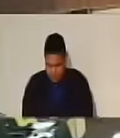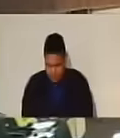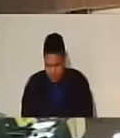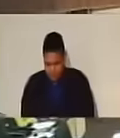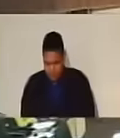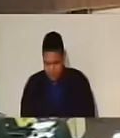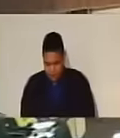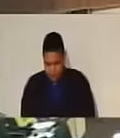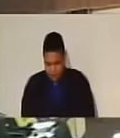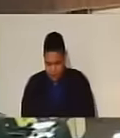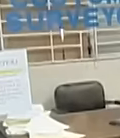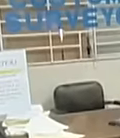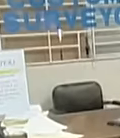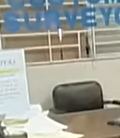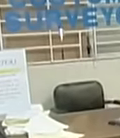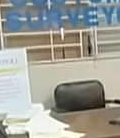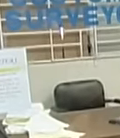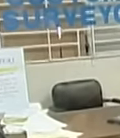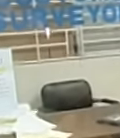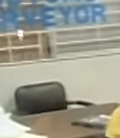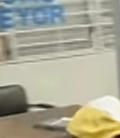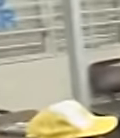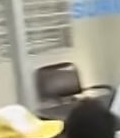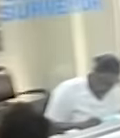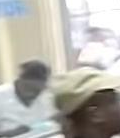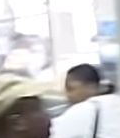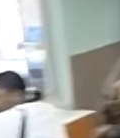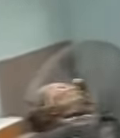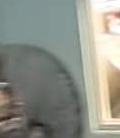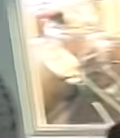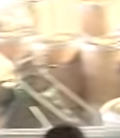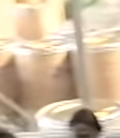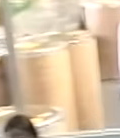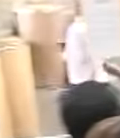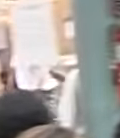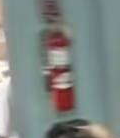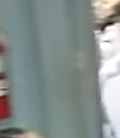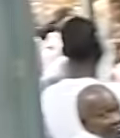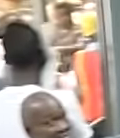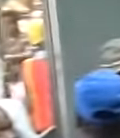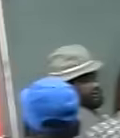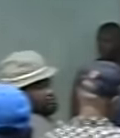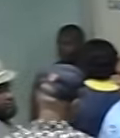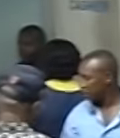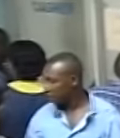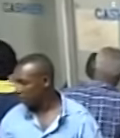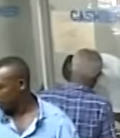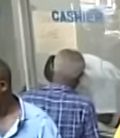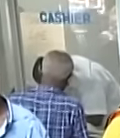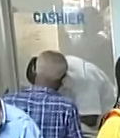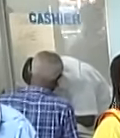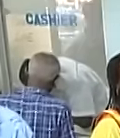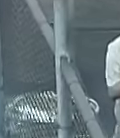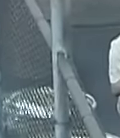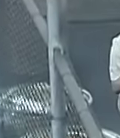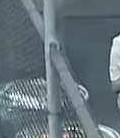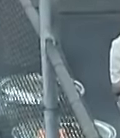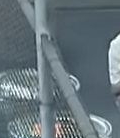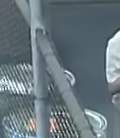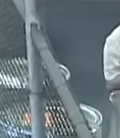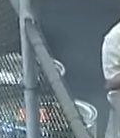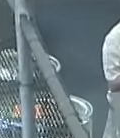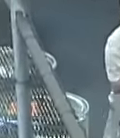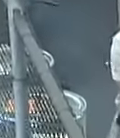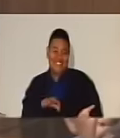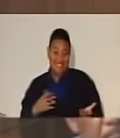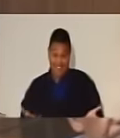Samouda said an agreement was in place with customs to allow for a maximum turnaround time of 15 days to process manufacturers' applications for duty